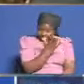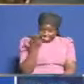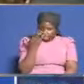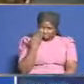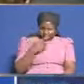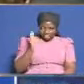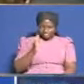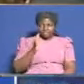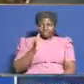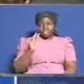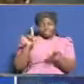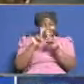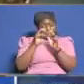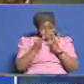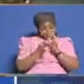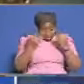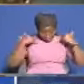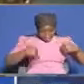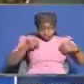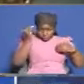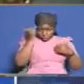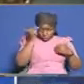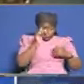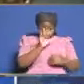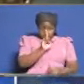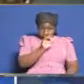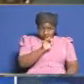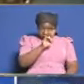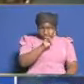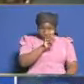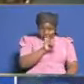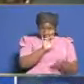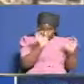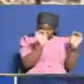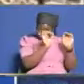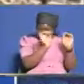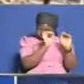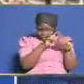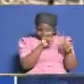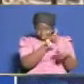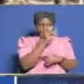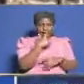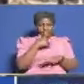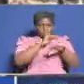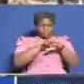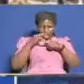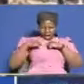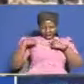Hata kama mimi sijajua Dovekey na moyo, sisi tumemkaribisha.